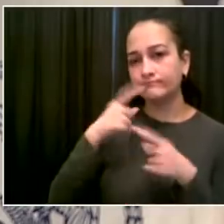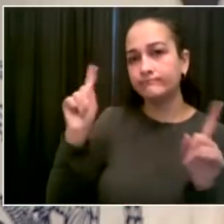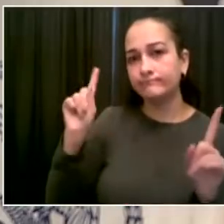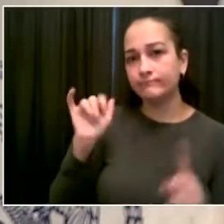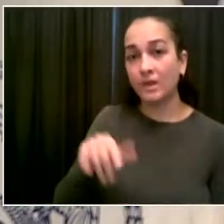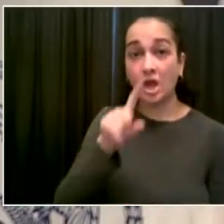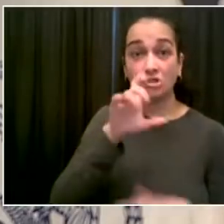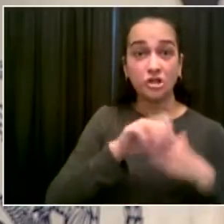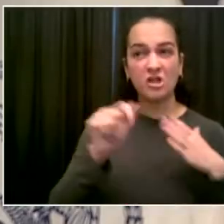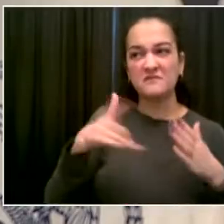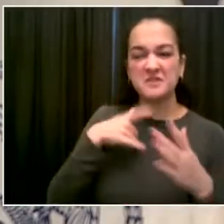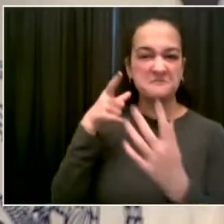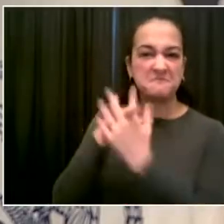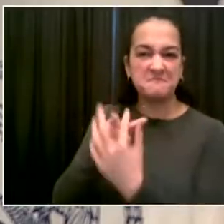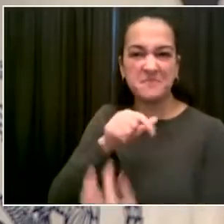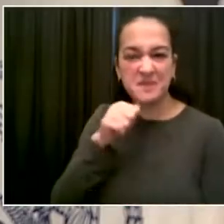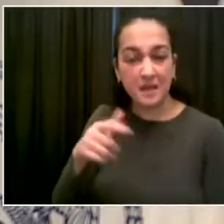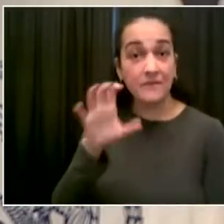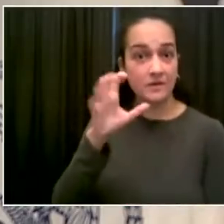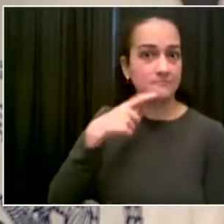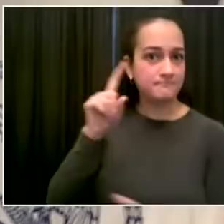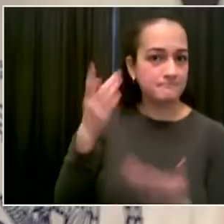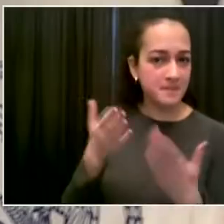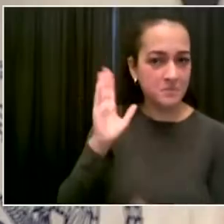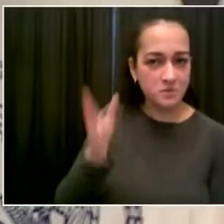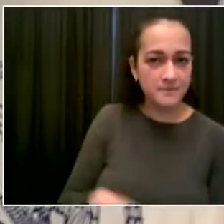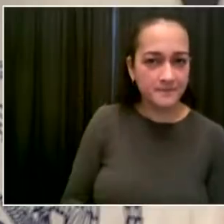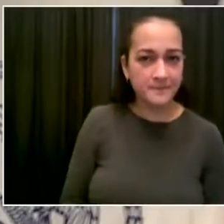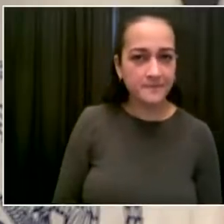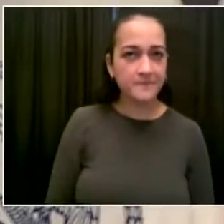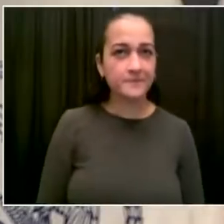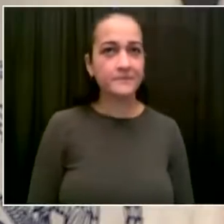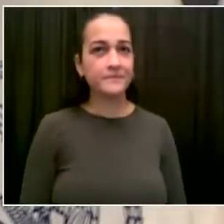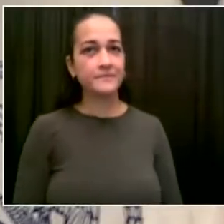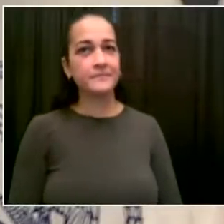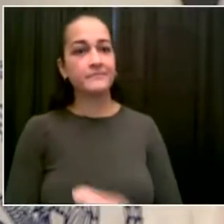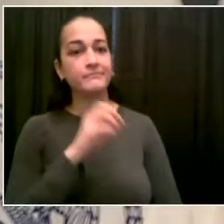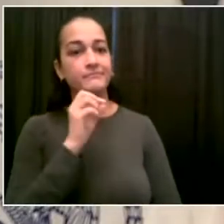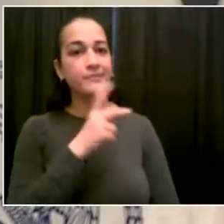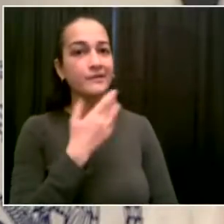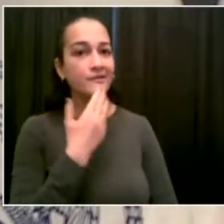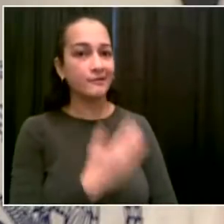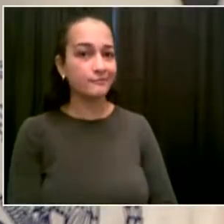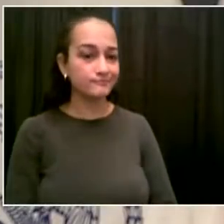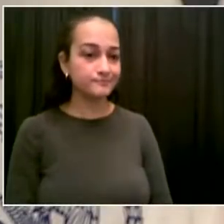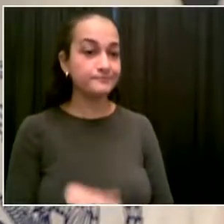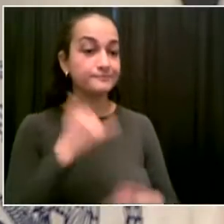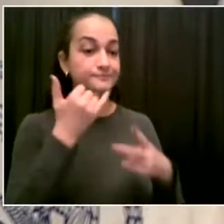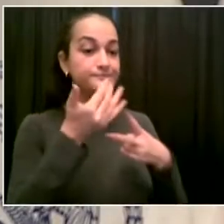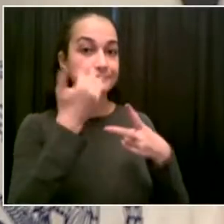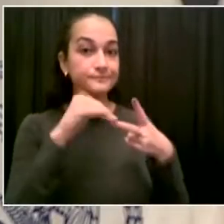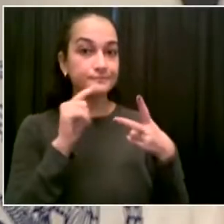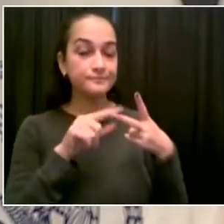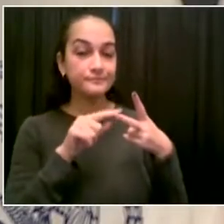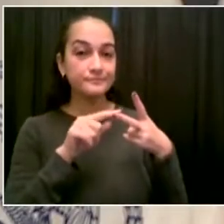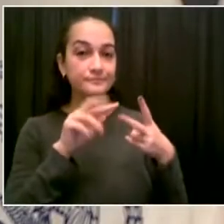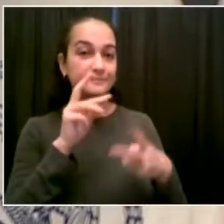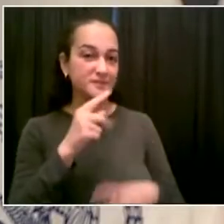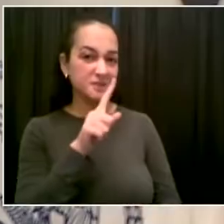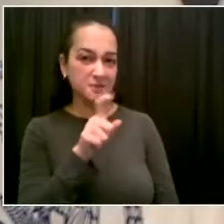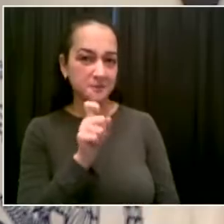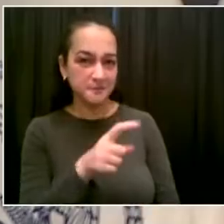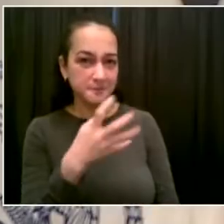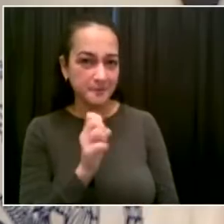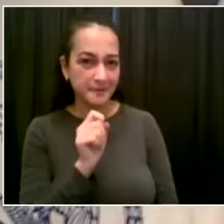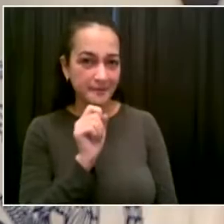All right, thanks for that answer. On Monday, you were on Errol Lewis's show, and he asked